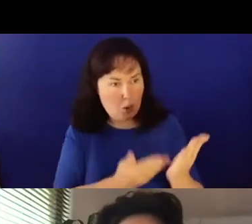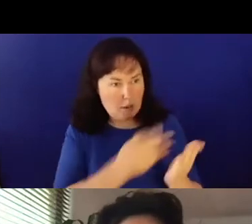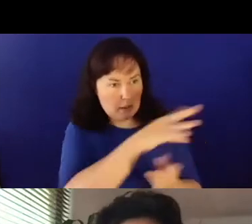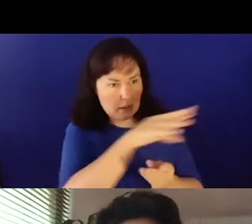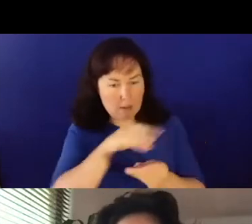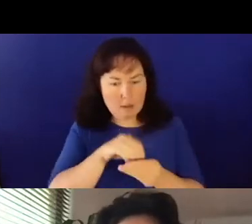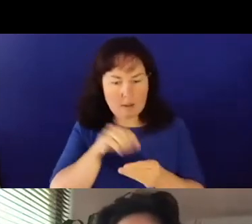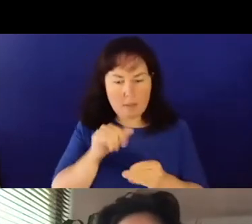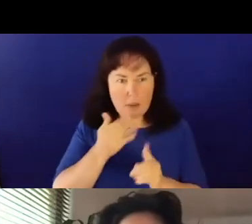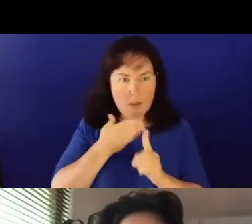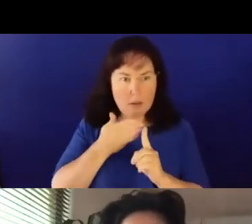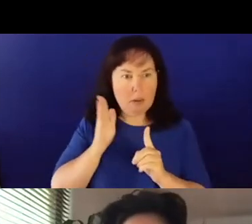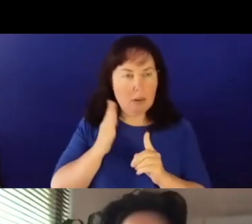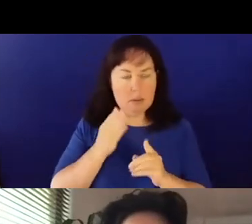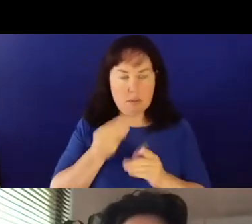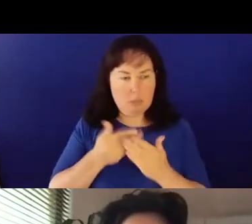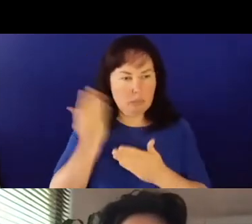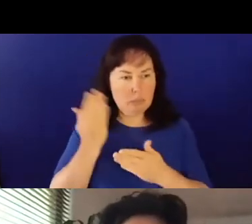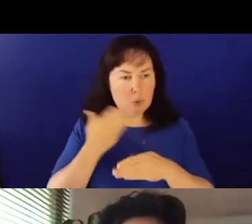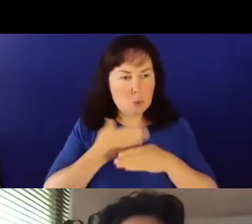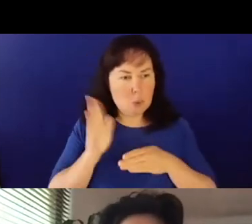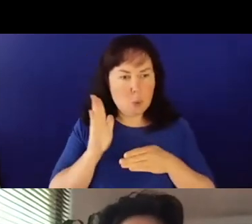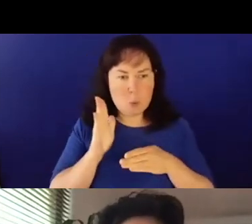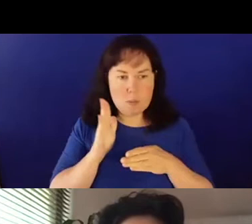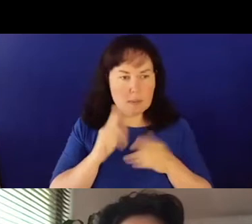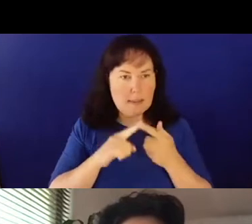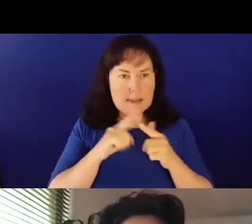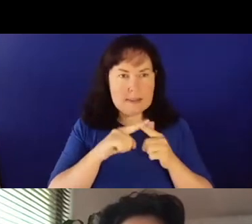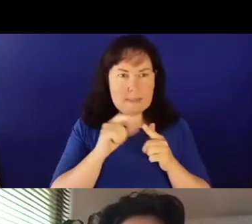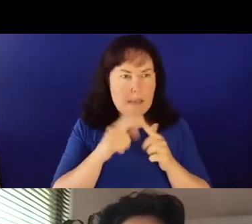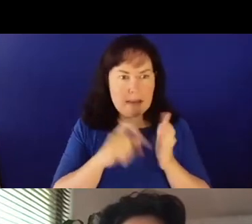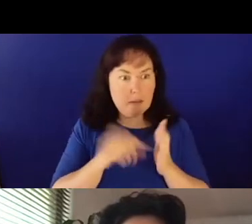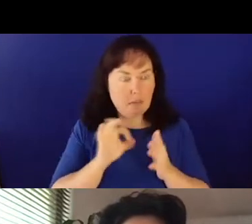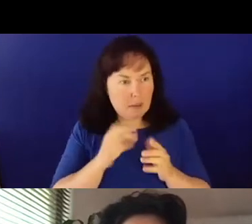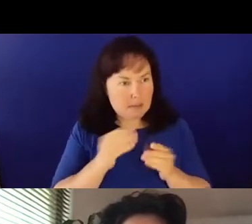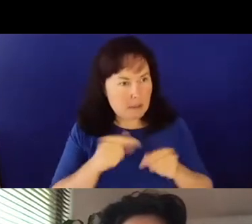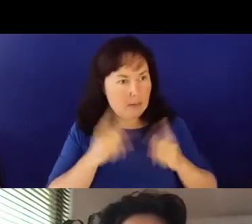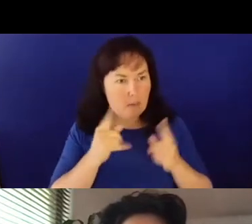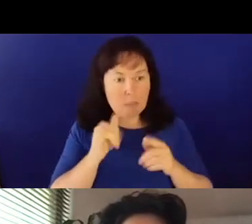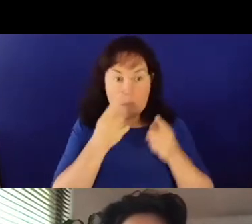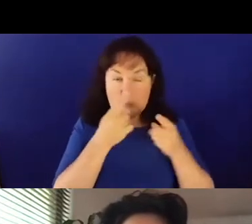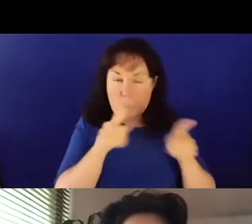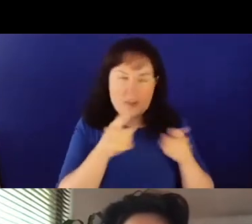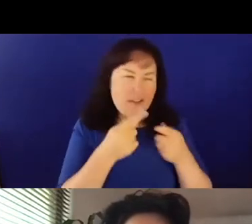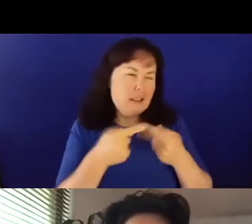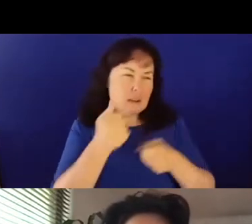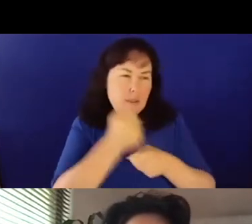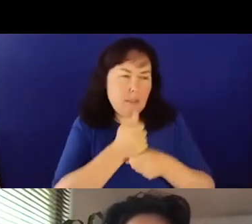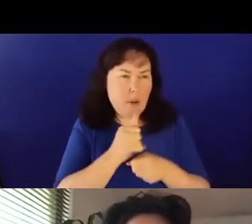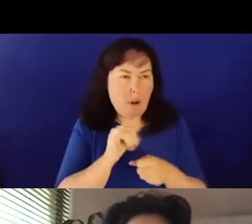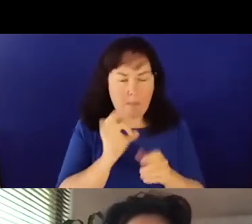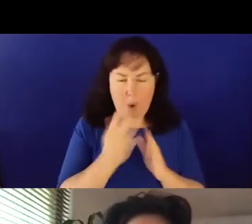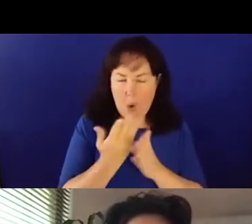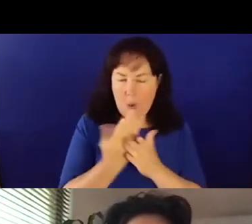unexpected. Let's just say musical, well-known. Let's just say, I'll go there. I'm not saying this is all we want to see, but I'm just